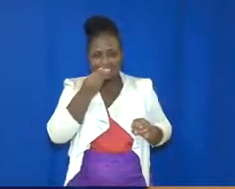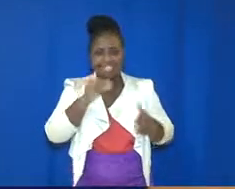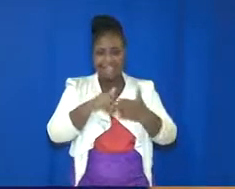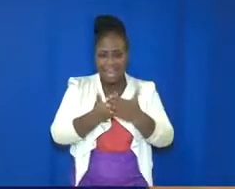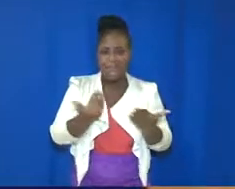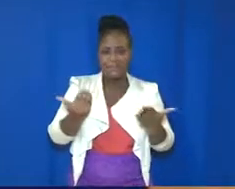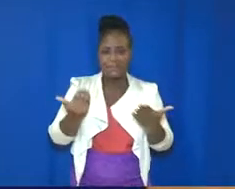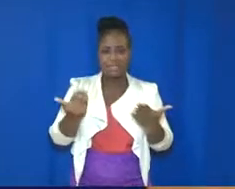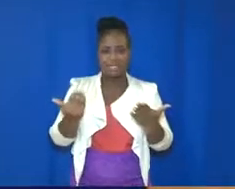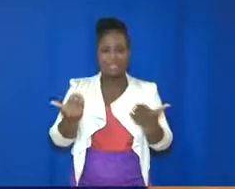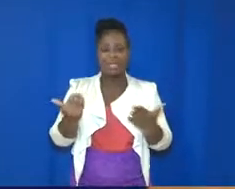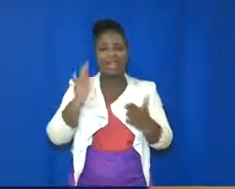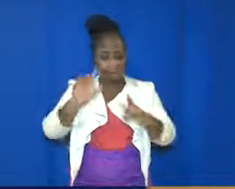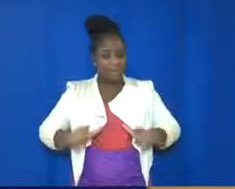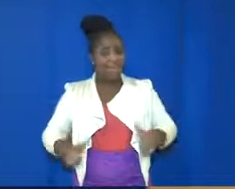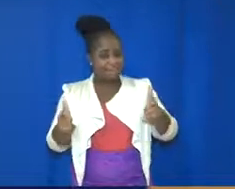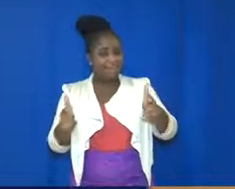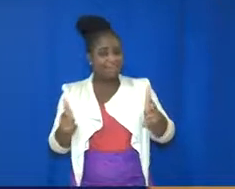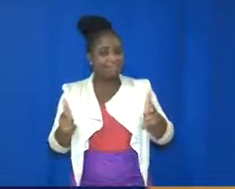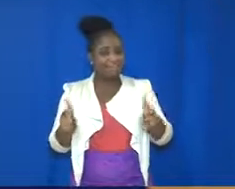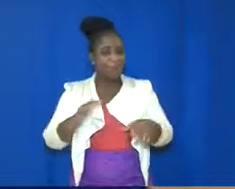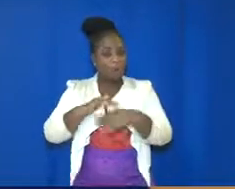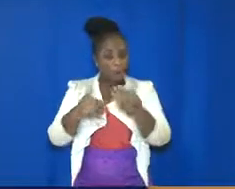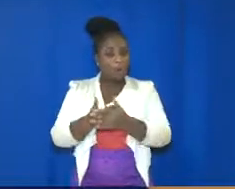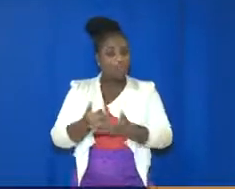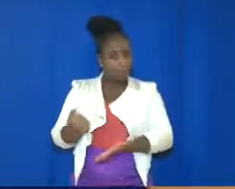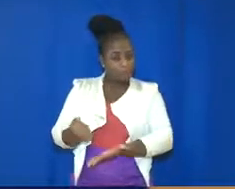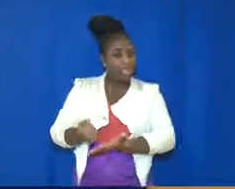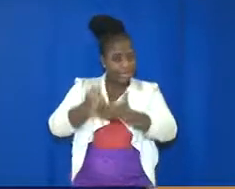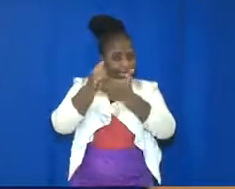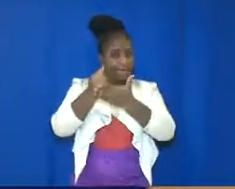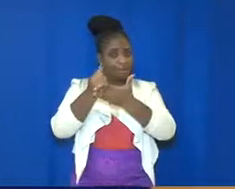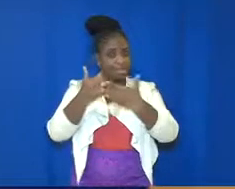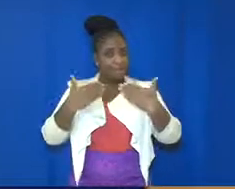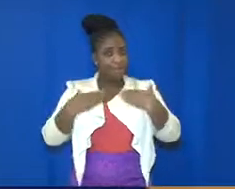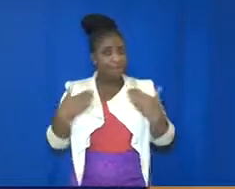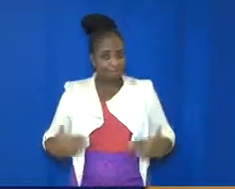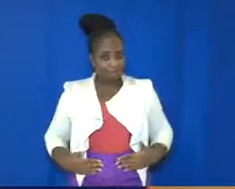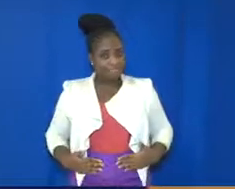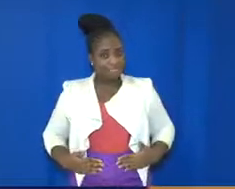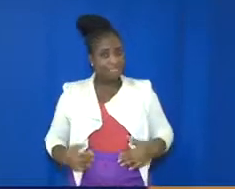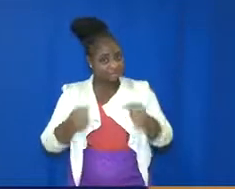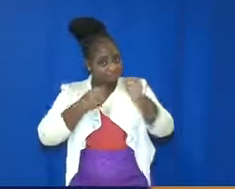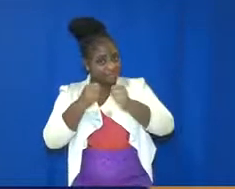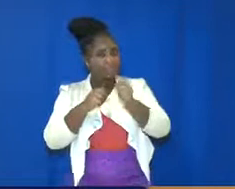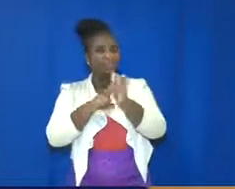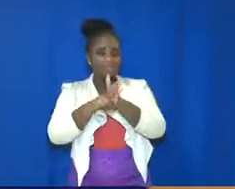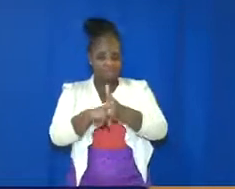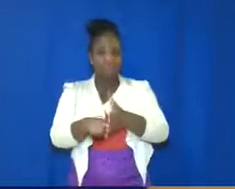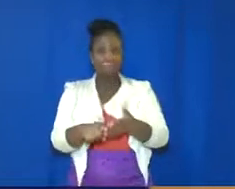eating, generally, our style of living, which will boost our immunity to disease and the